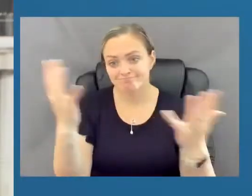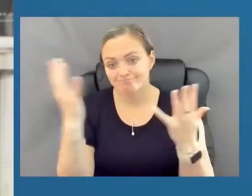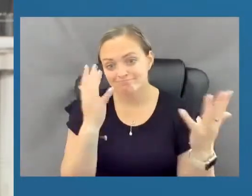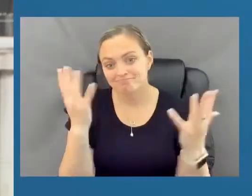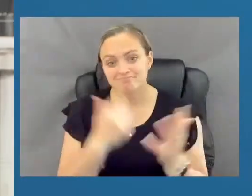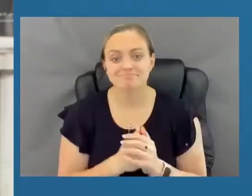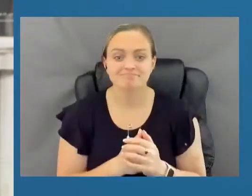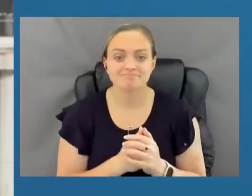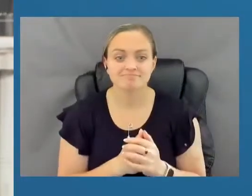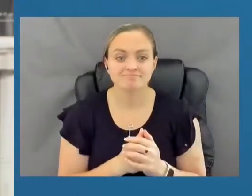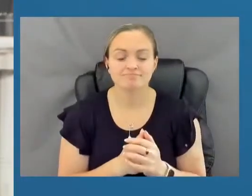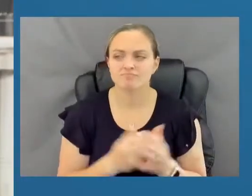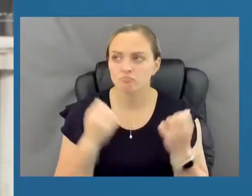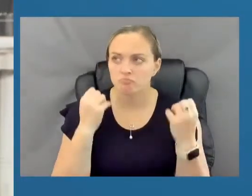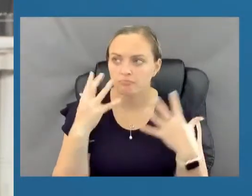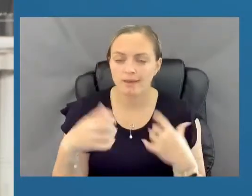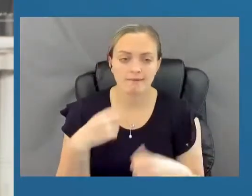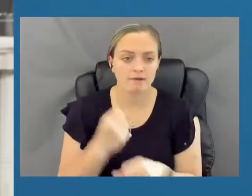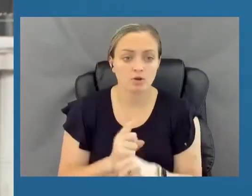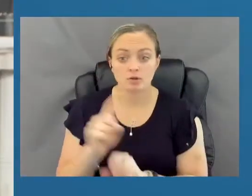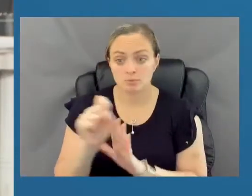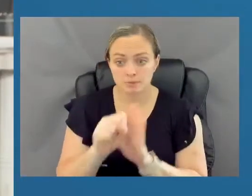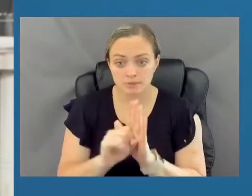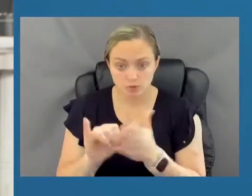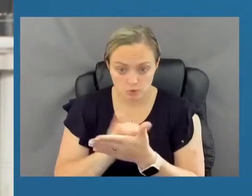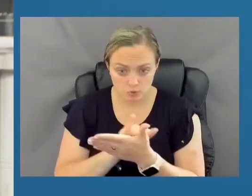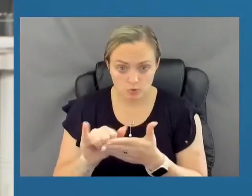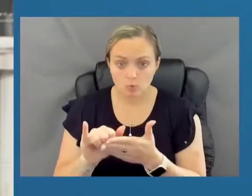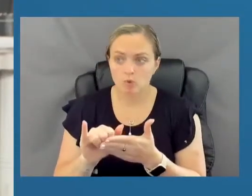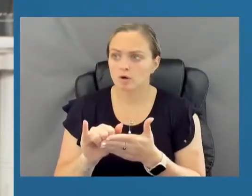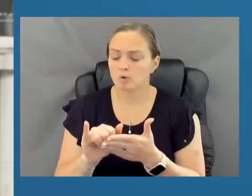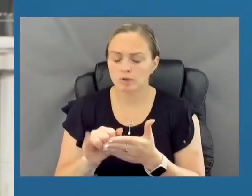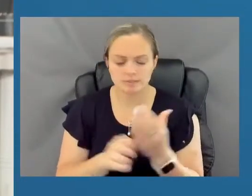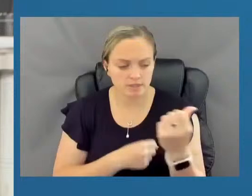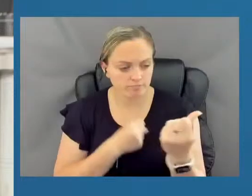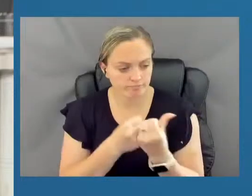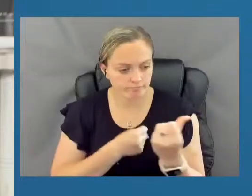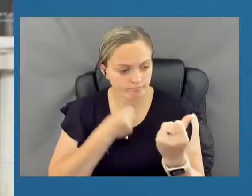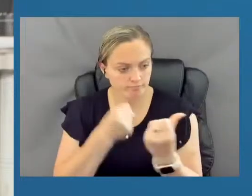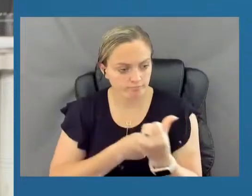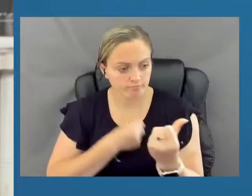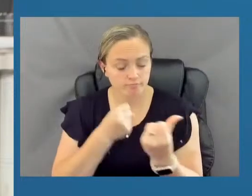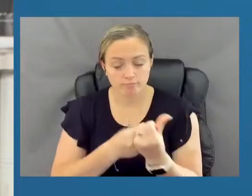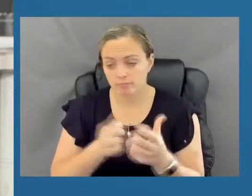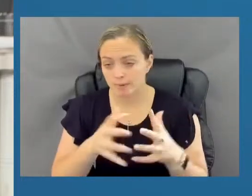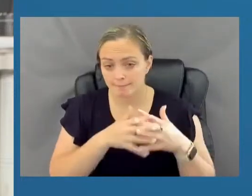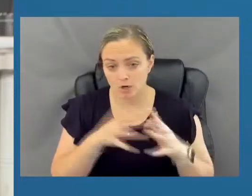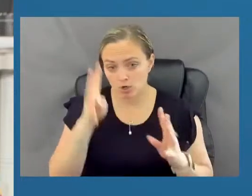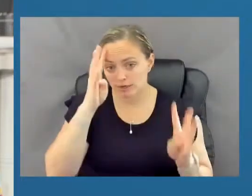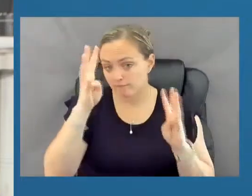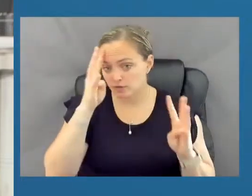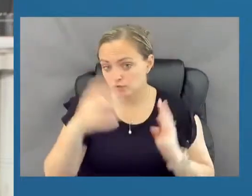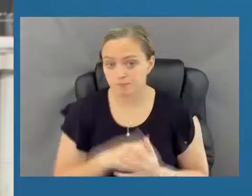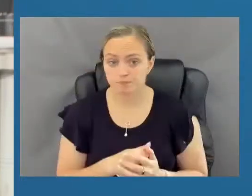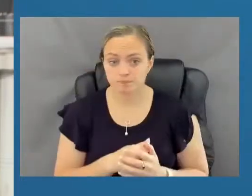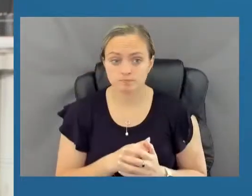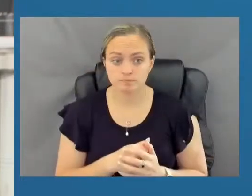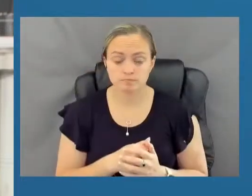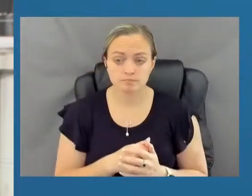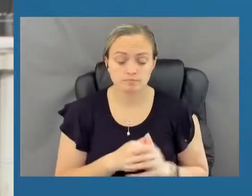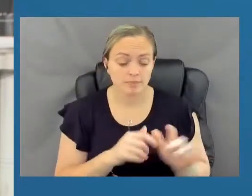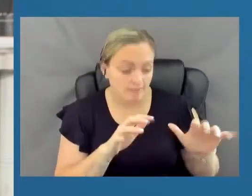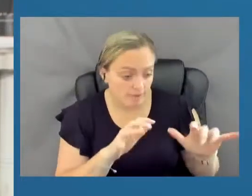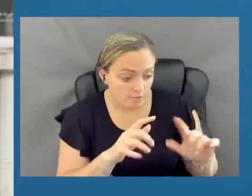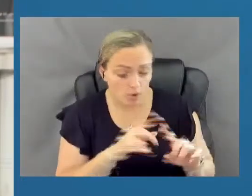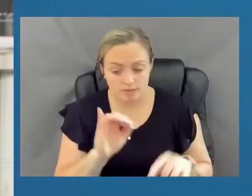Now, for generations, upstate New York was the beating heart of American innovation. We made typewriters at Smith